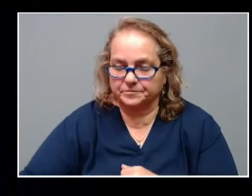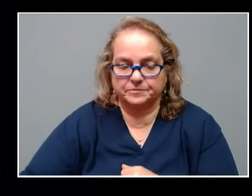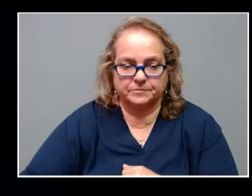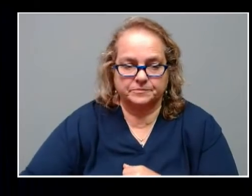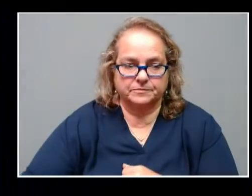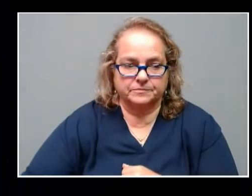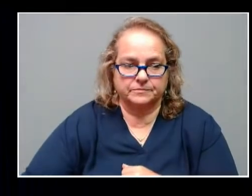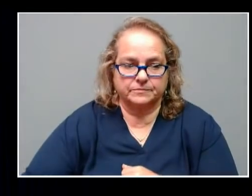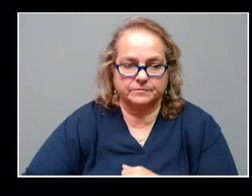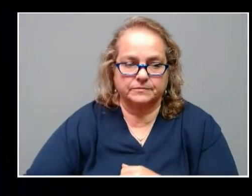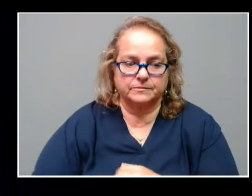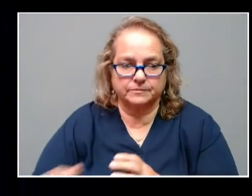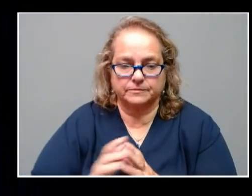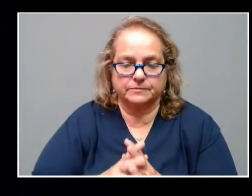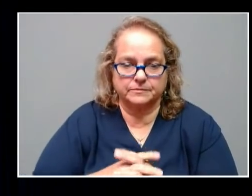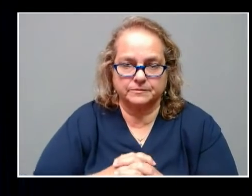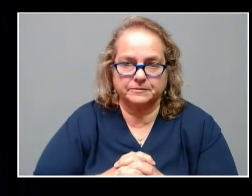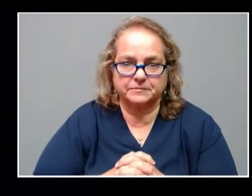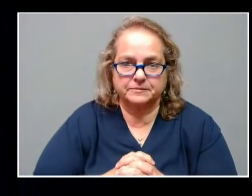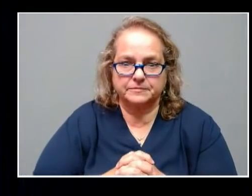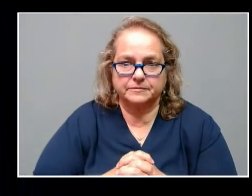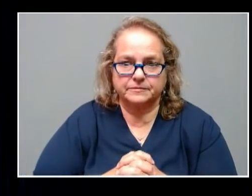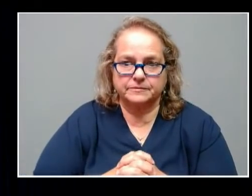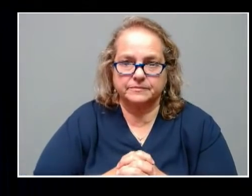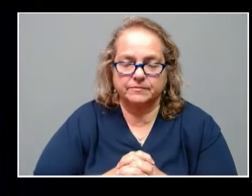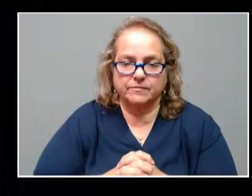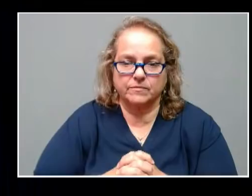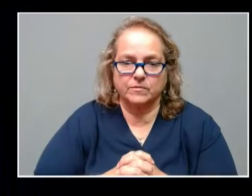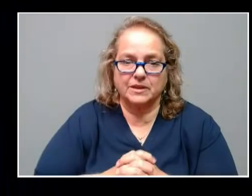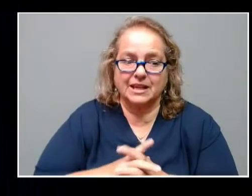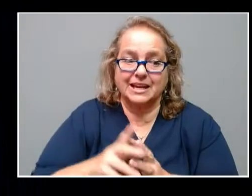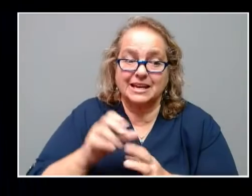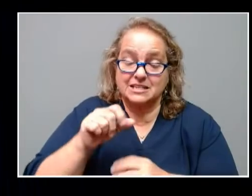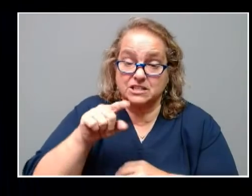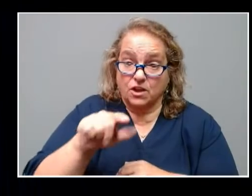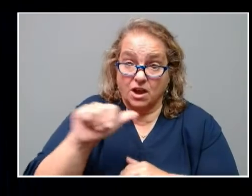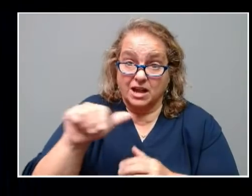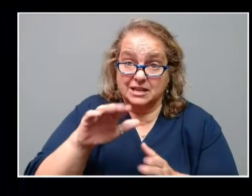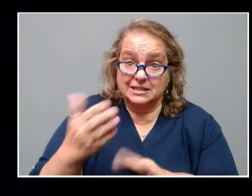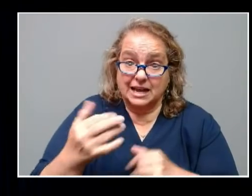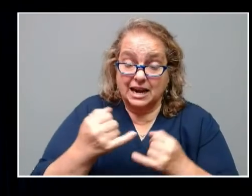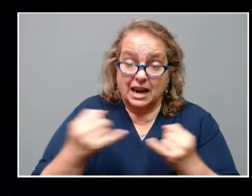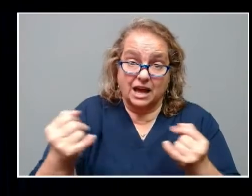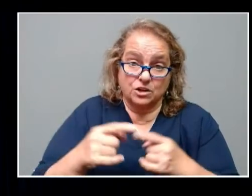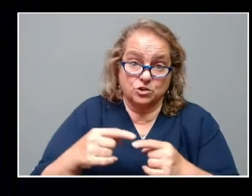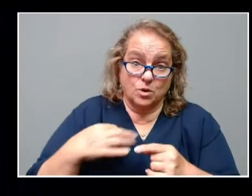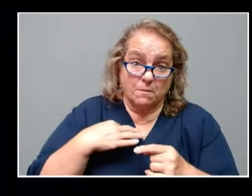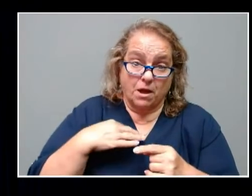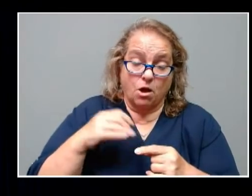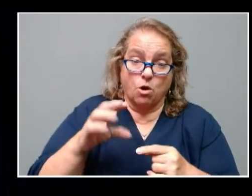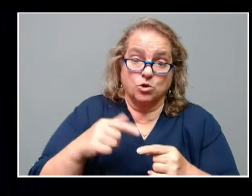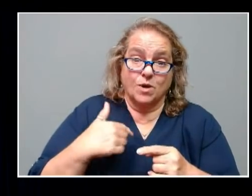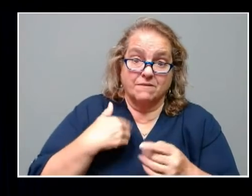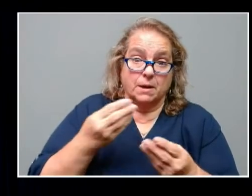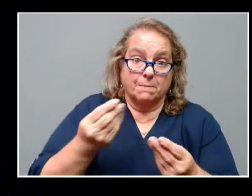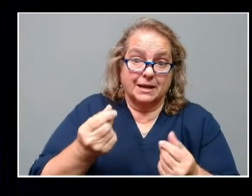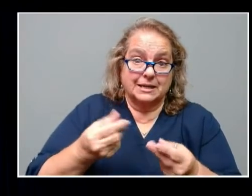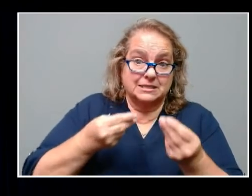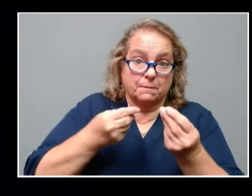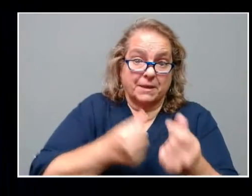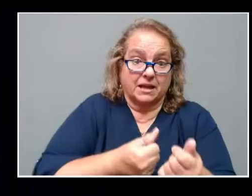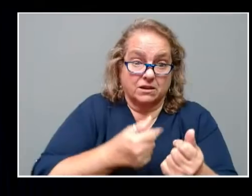you. They're quickie. Is there a deadline to apply or to have the money spent that's in the